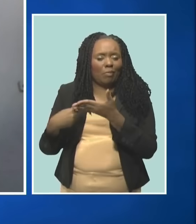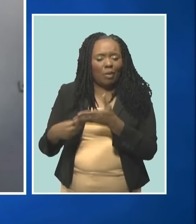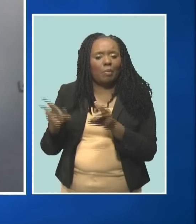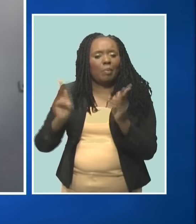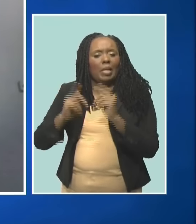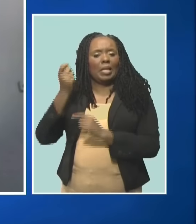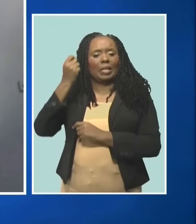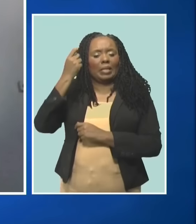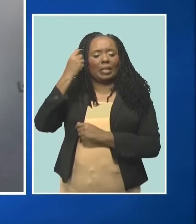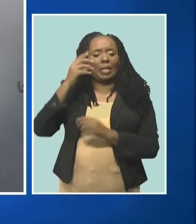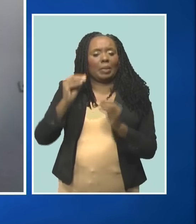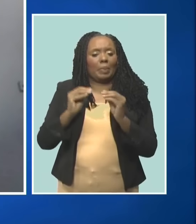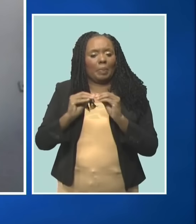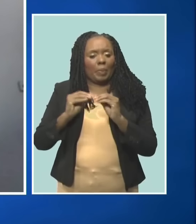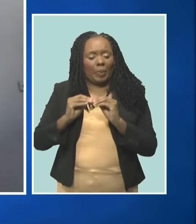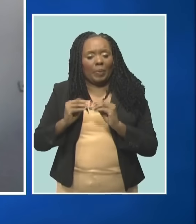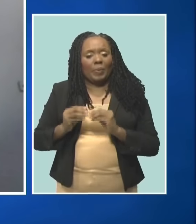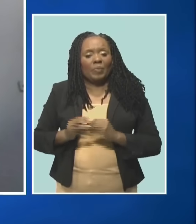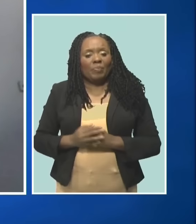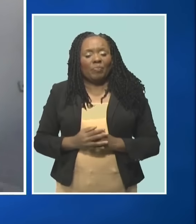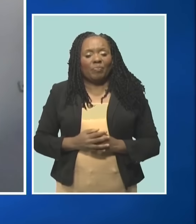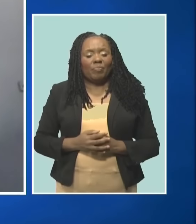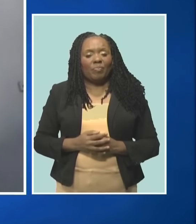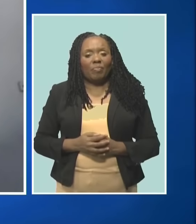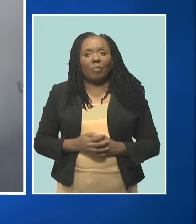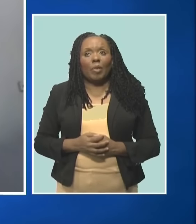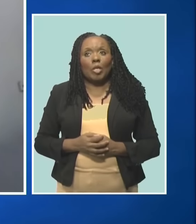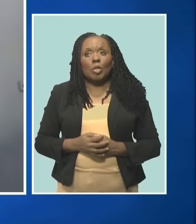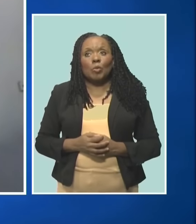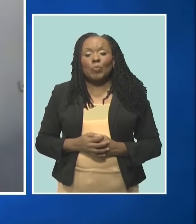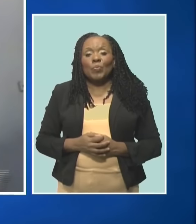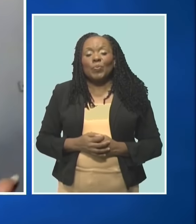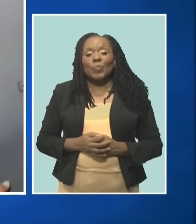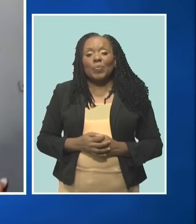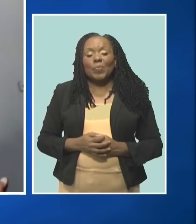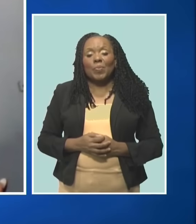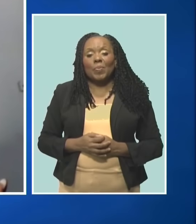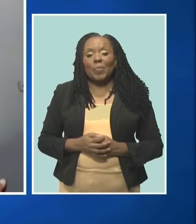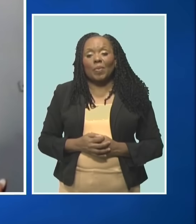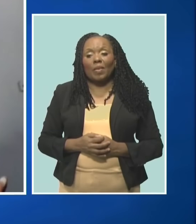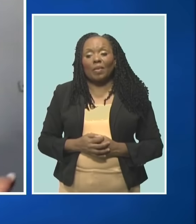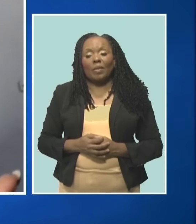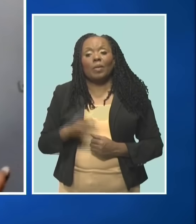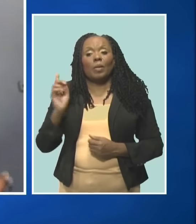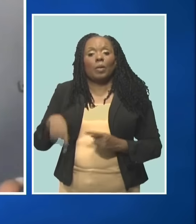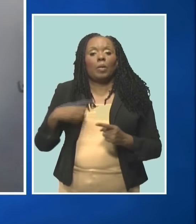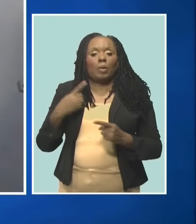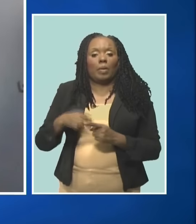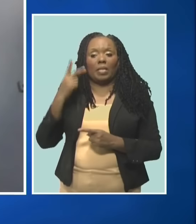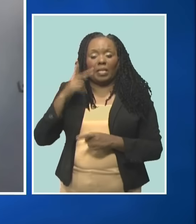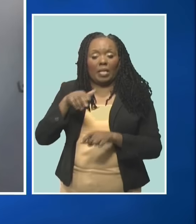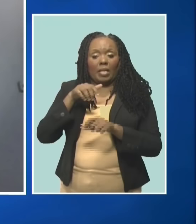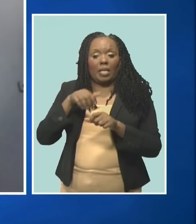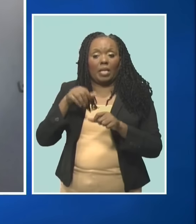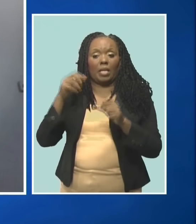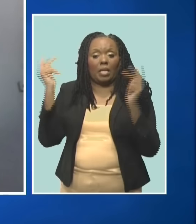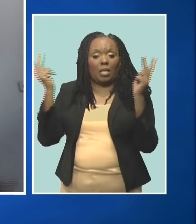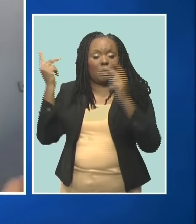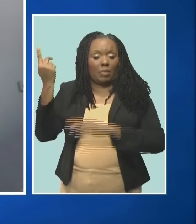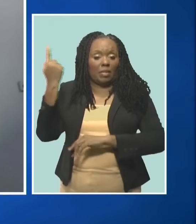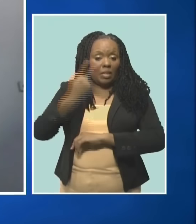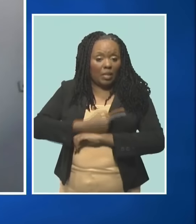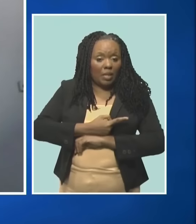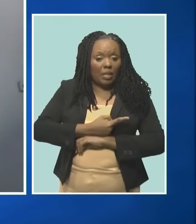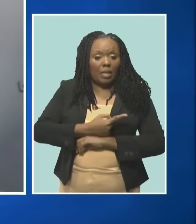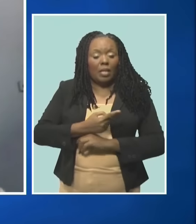sensitivity in terms of, again, as you asked, what we put out on the street for Kadooment Day,